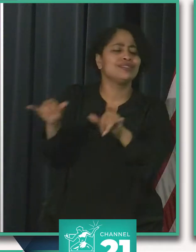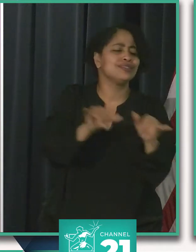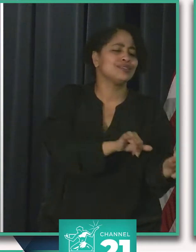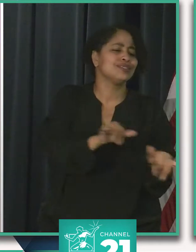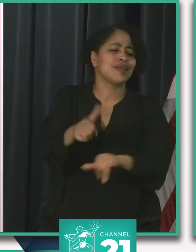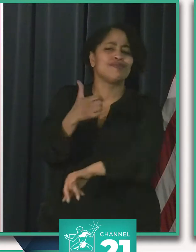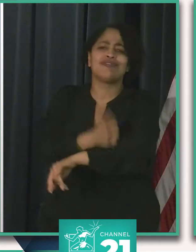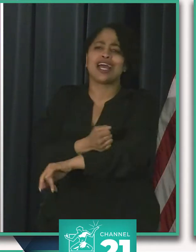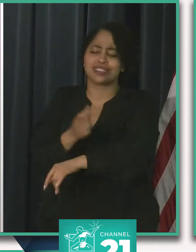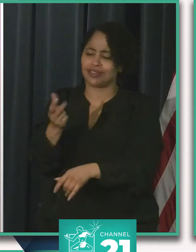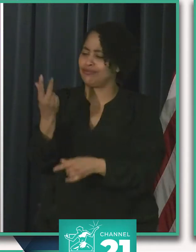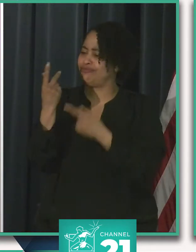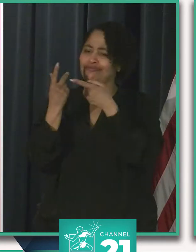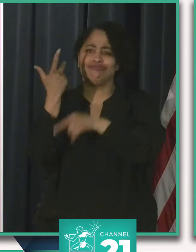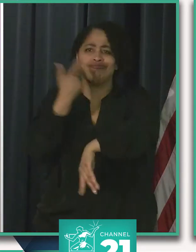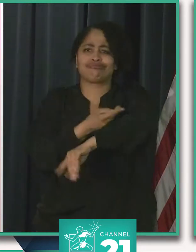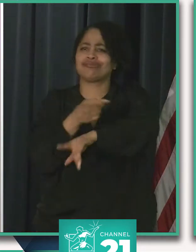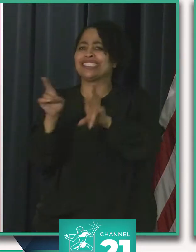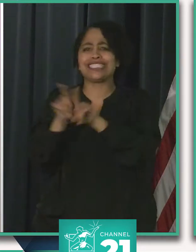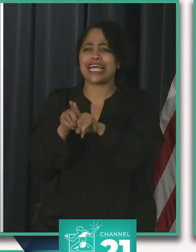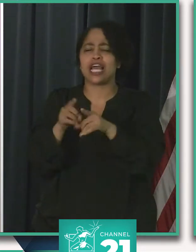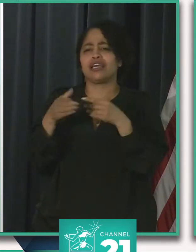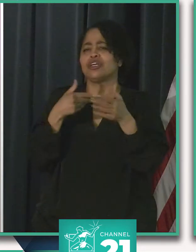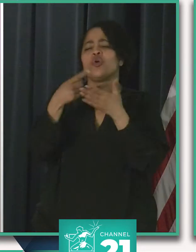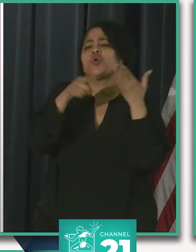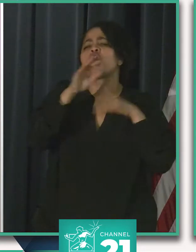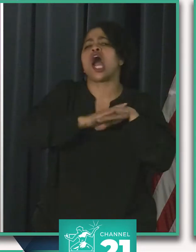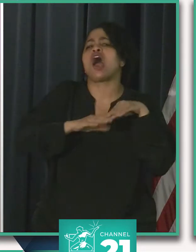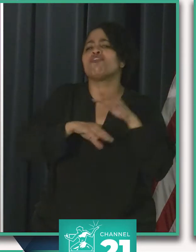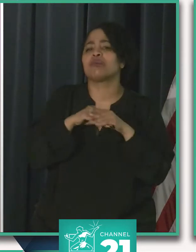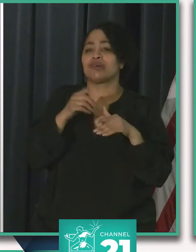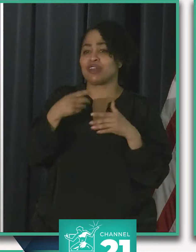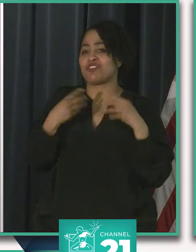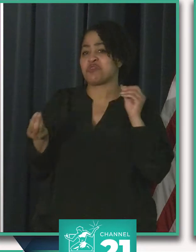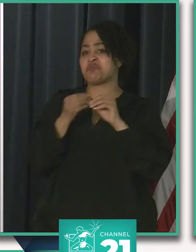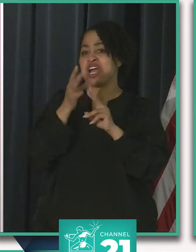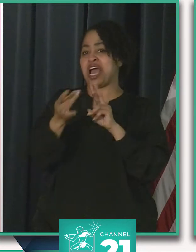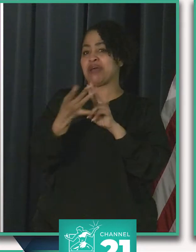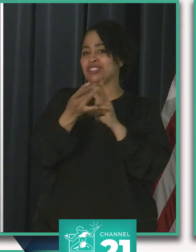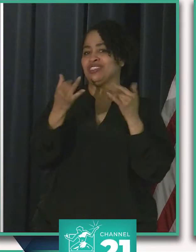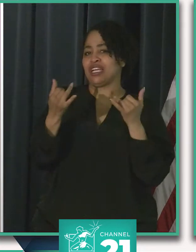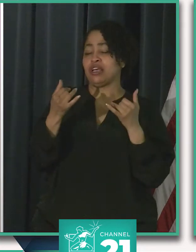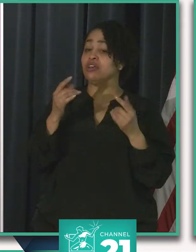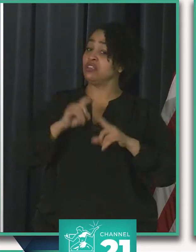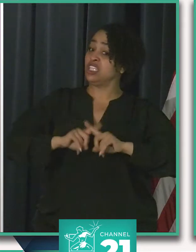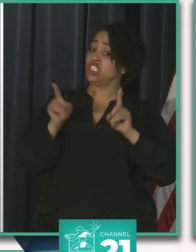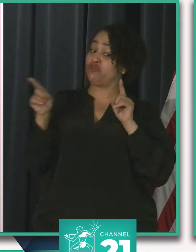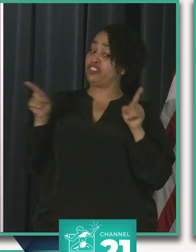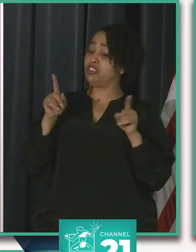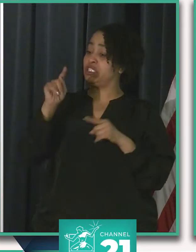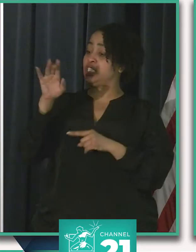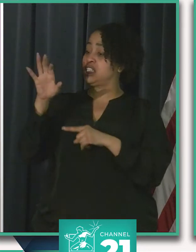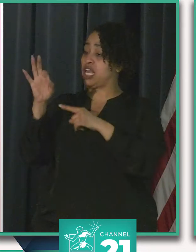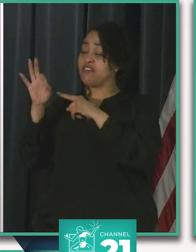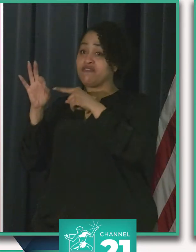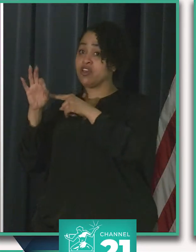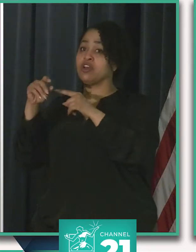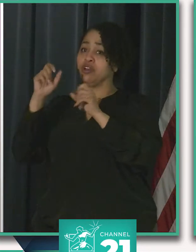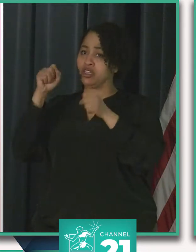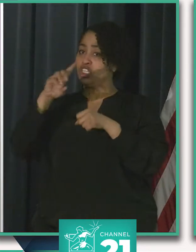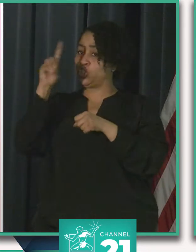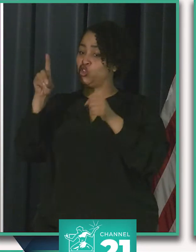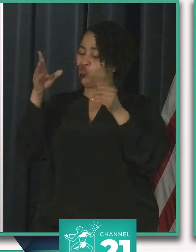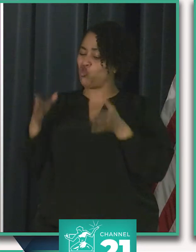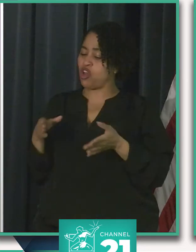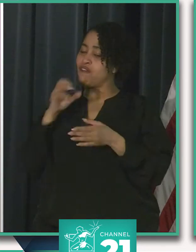just a matter of what's your personal comfort. You've got even more choices now. So here's the difference. At TCF, you can be a